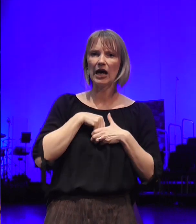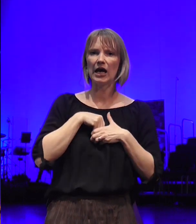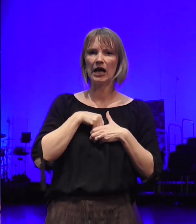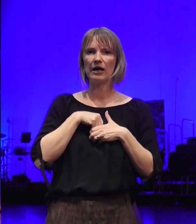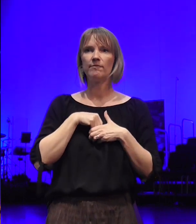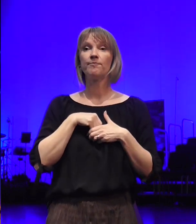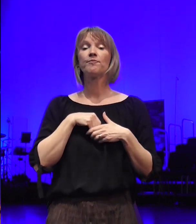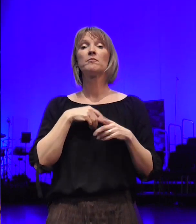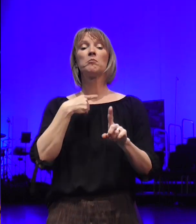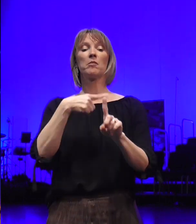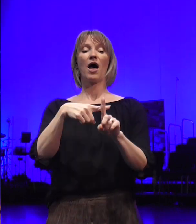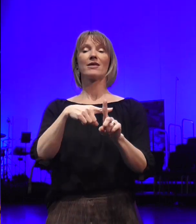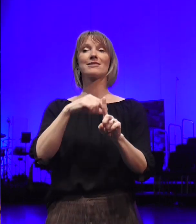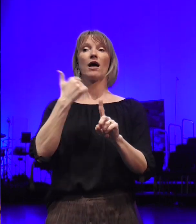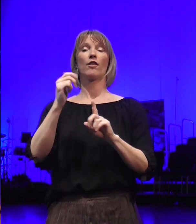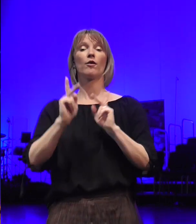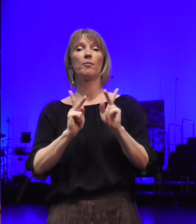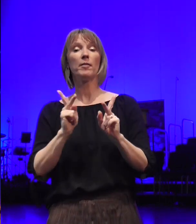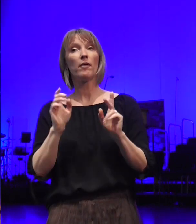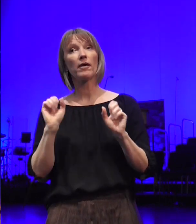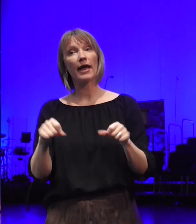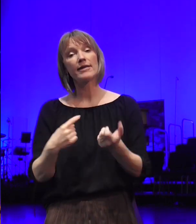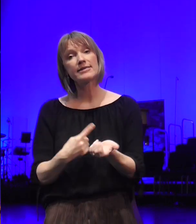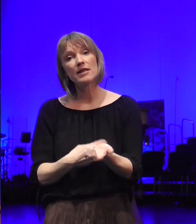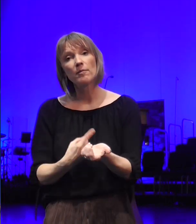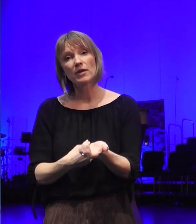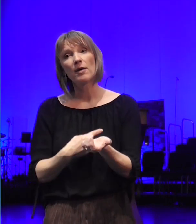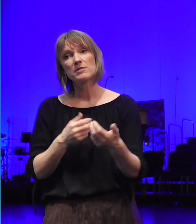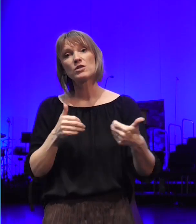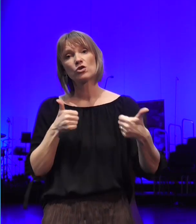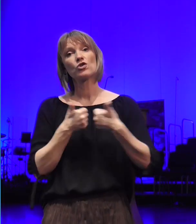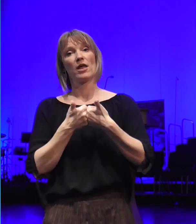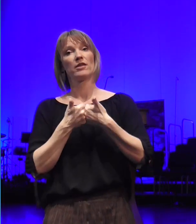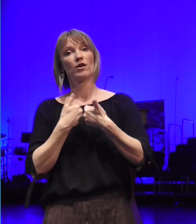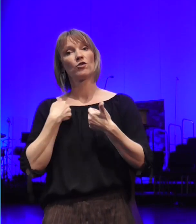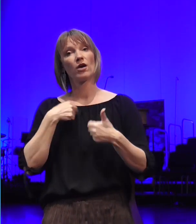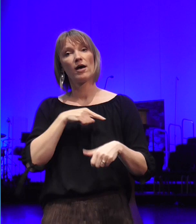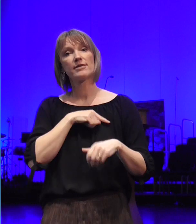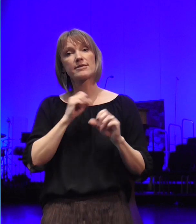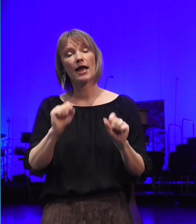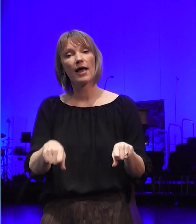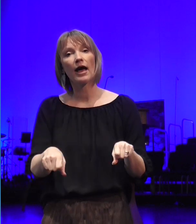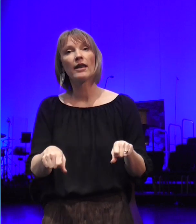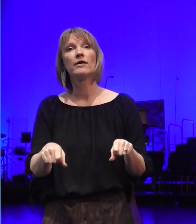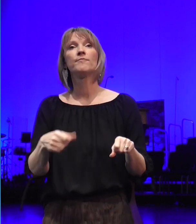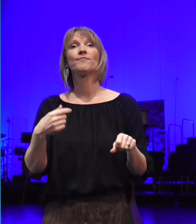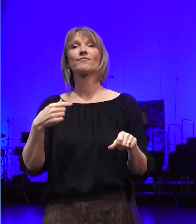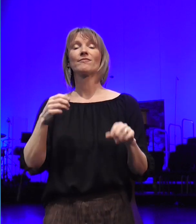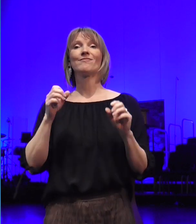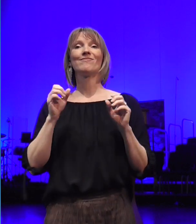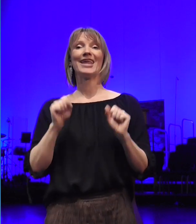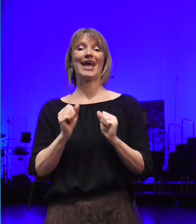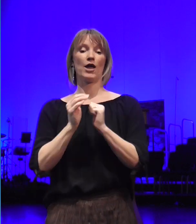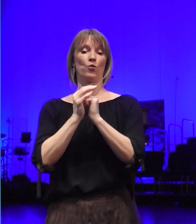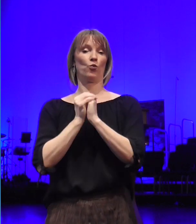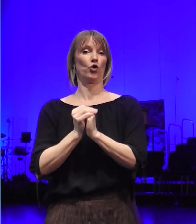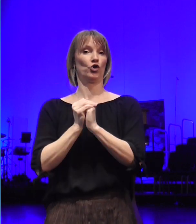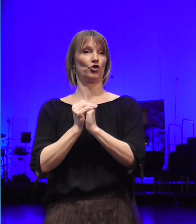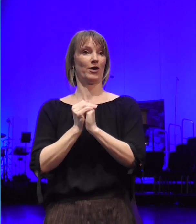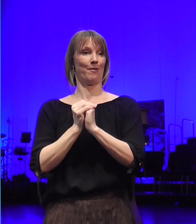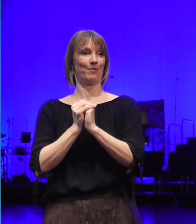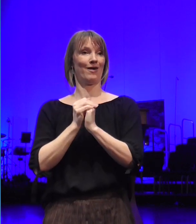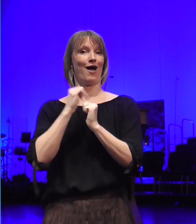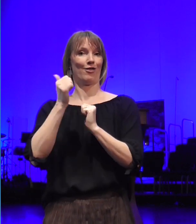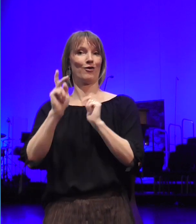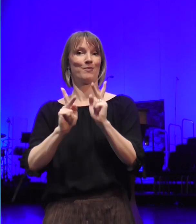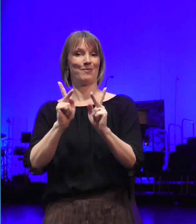And other people can sometimes become a challenge for us. We can worship the ground that other people walk on.